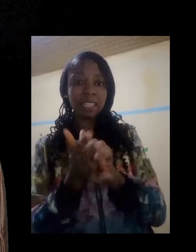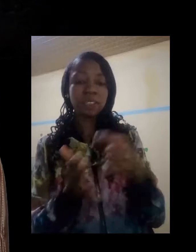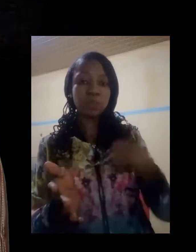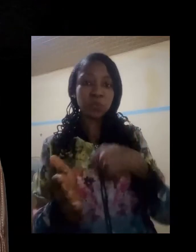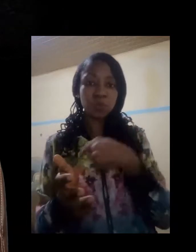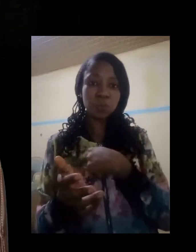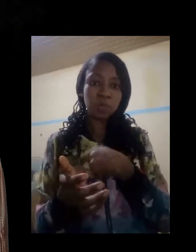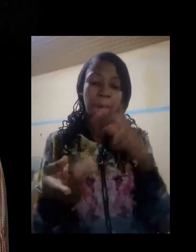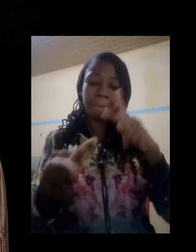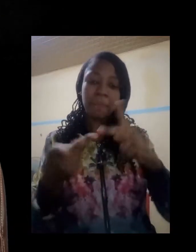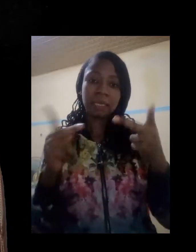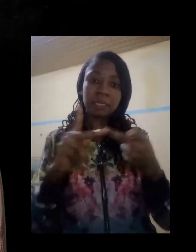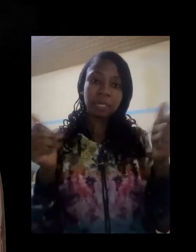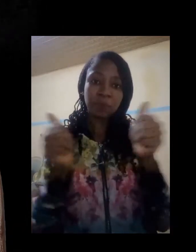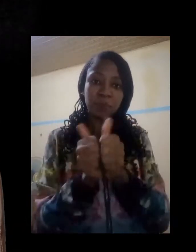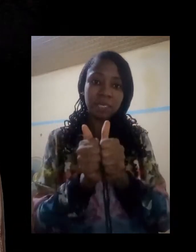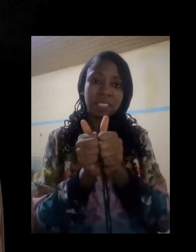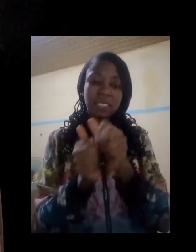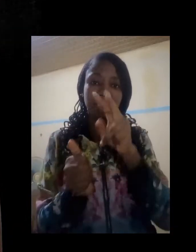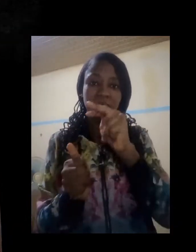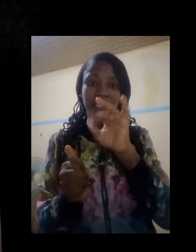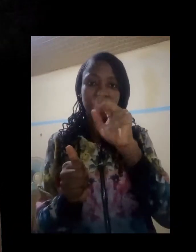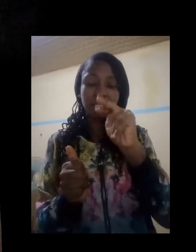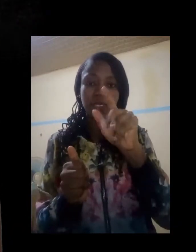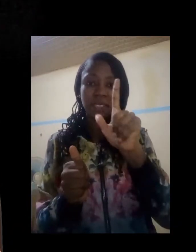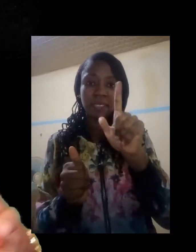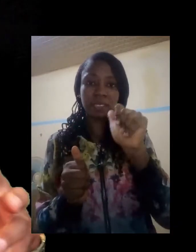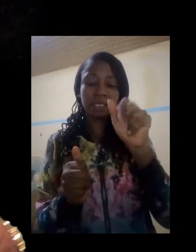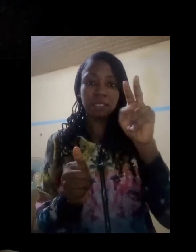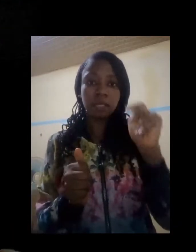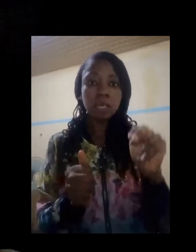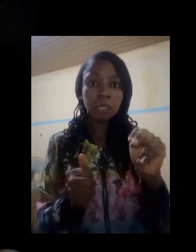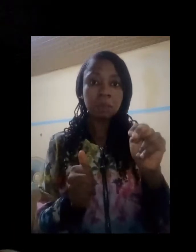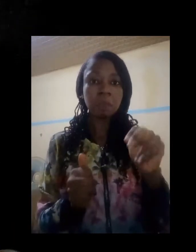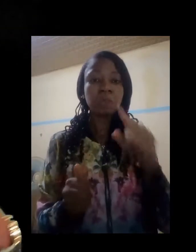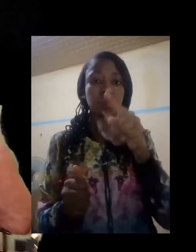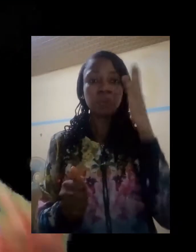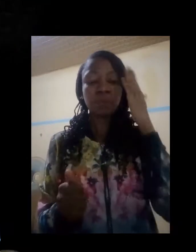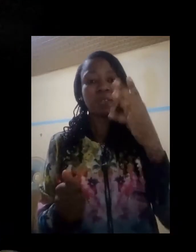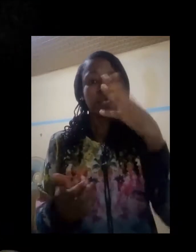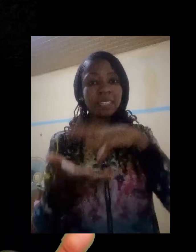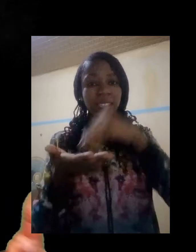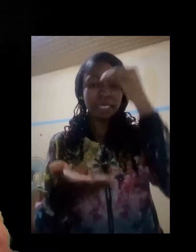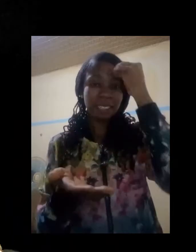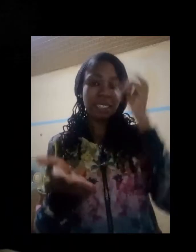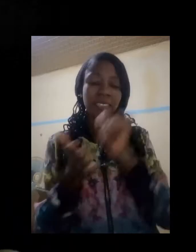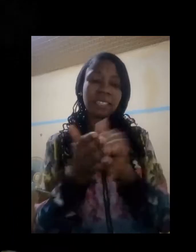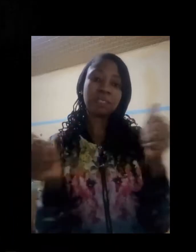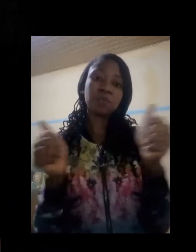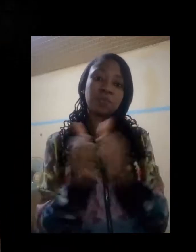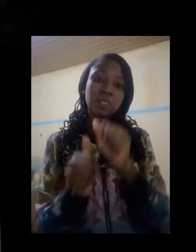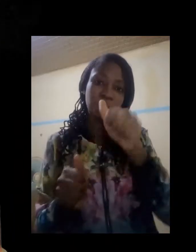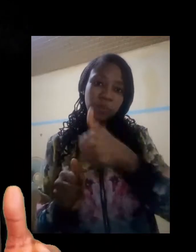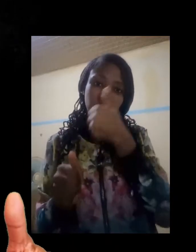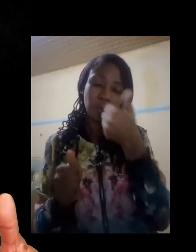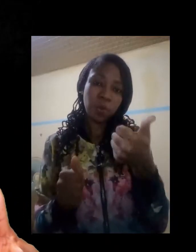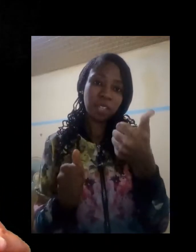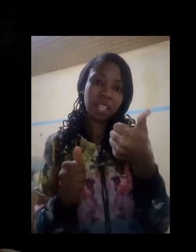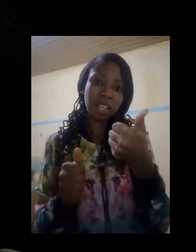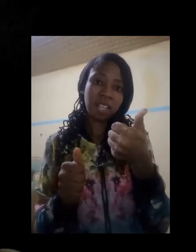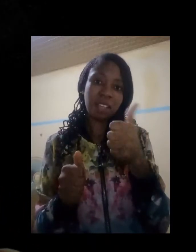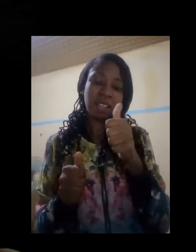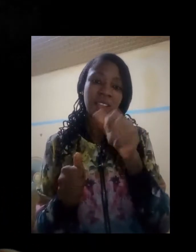with NINLAN, the course is going to be going alongside other courses that are also